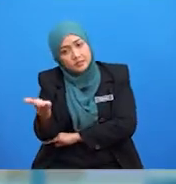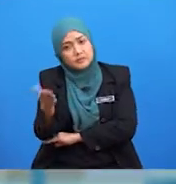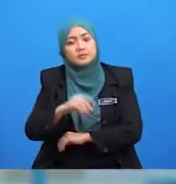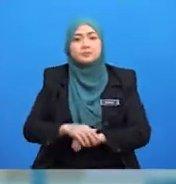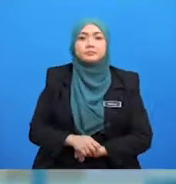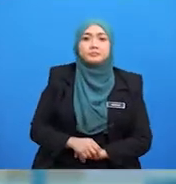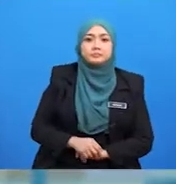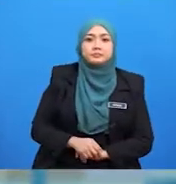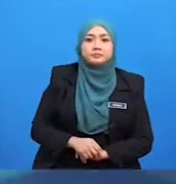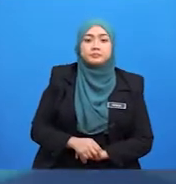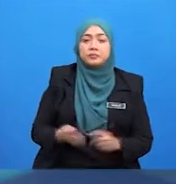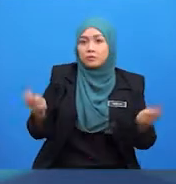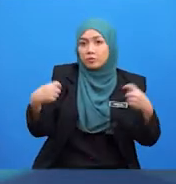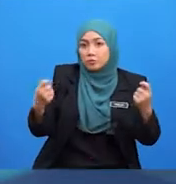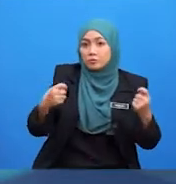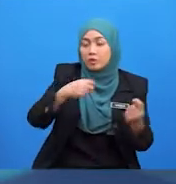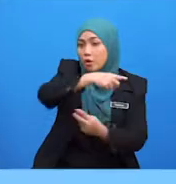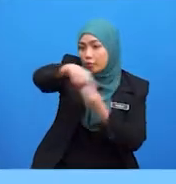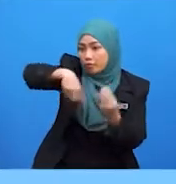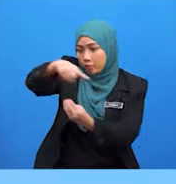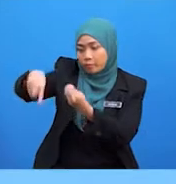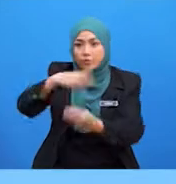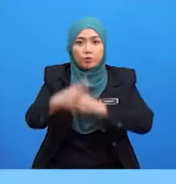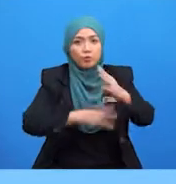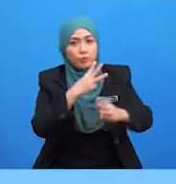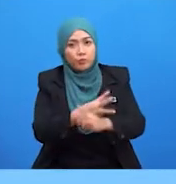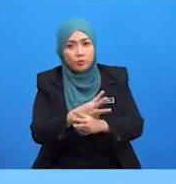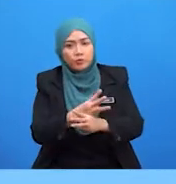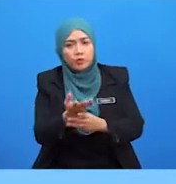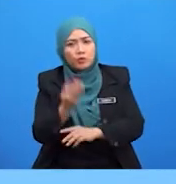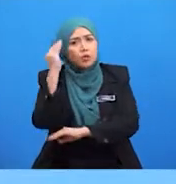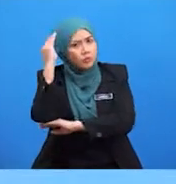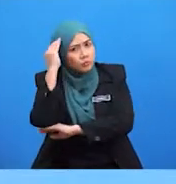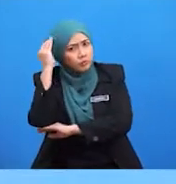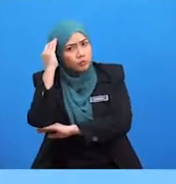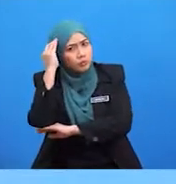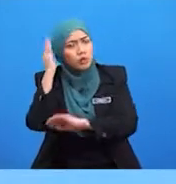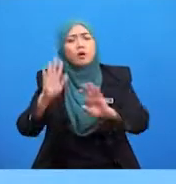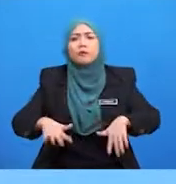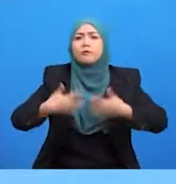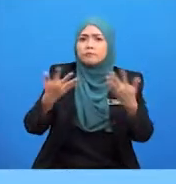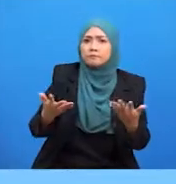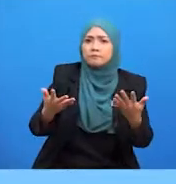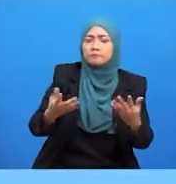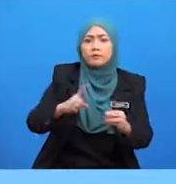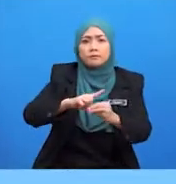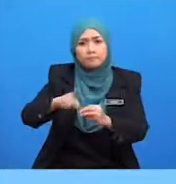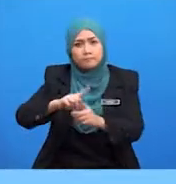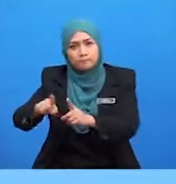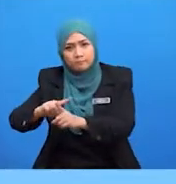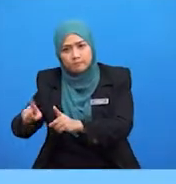all those unique transportations all around the world, right? But did you know that you can actually describe